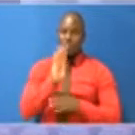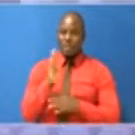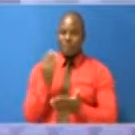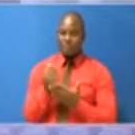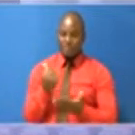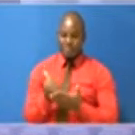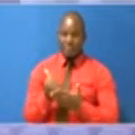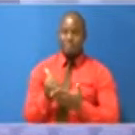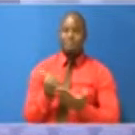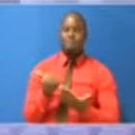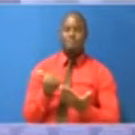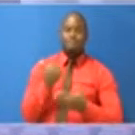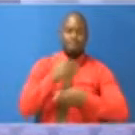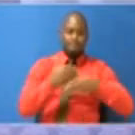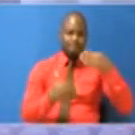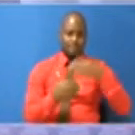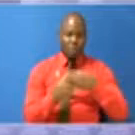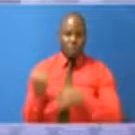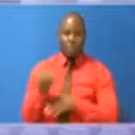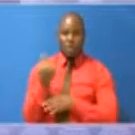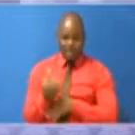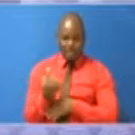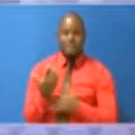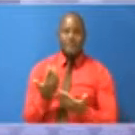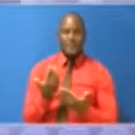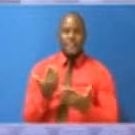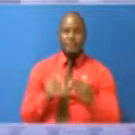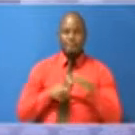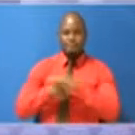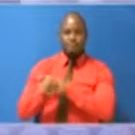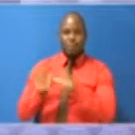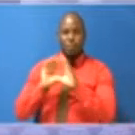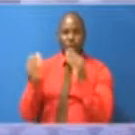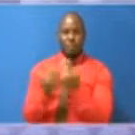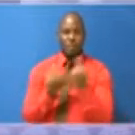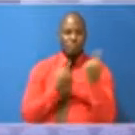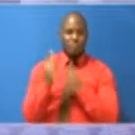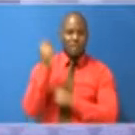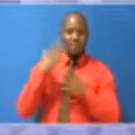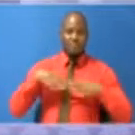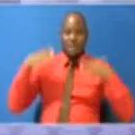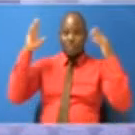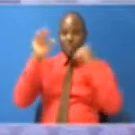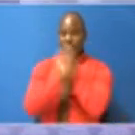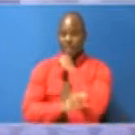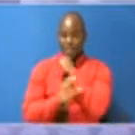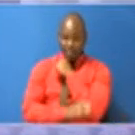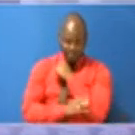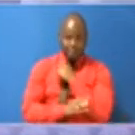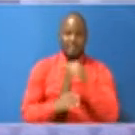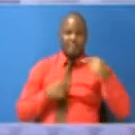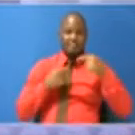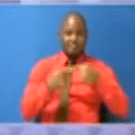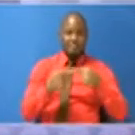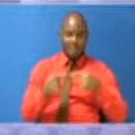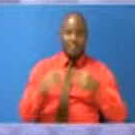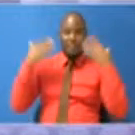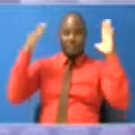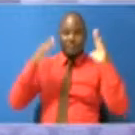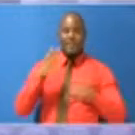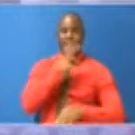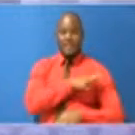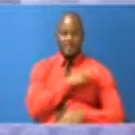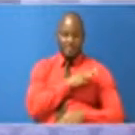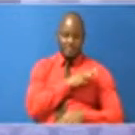shillings upfront through an infrastructure bond i've gone across this world and spoken to kenyans in the diaspora whose remittances are our biggest foreign